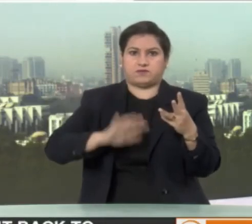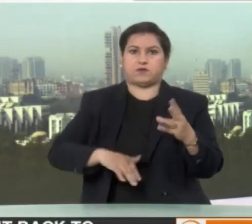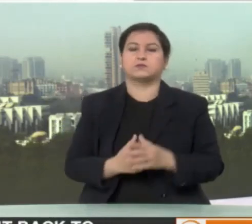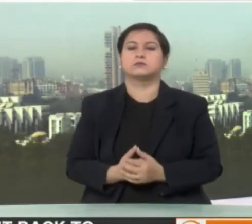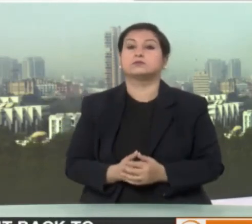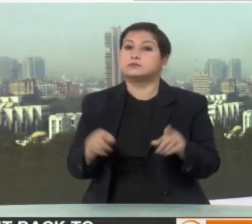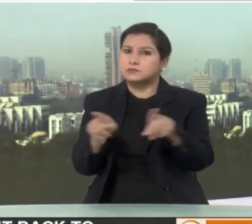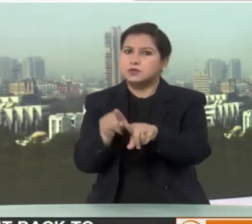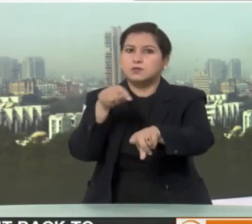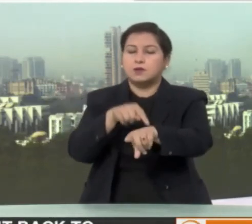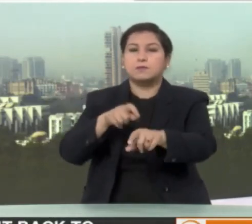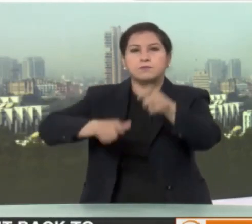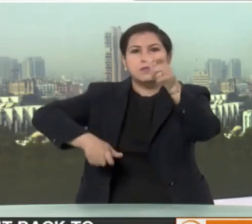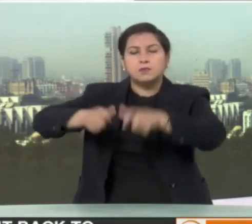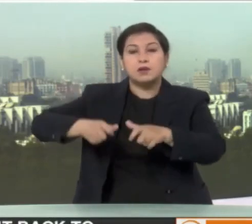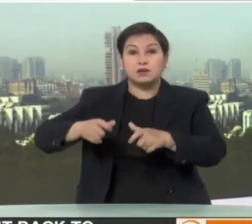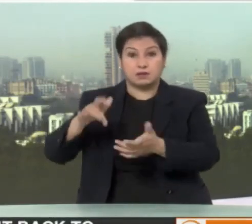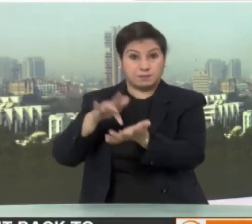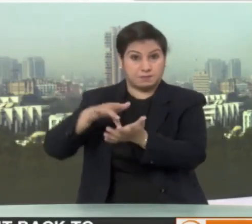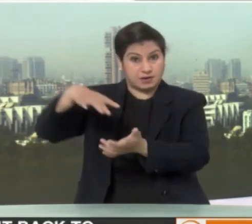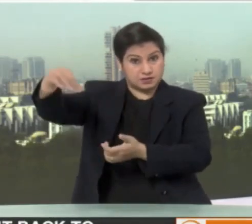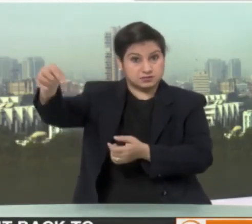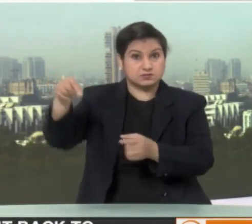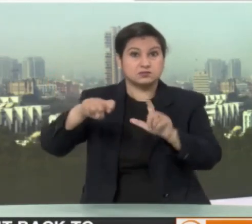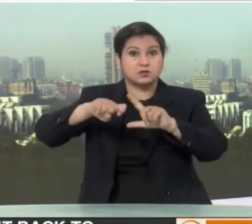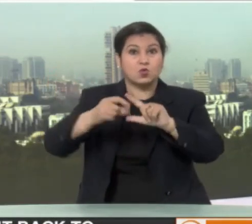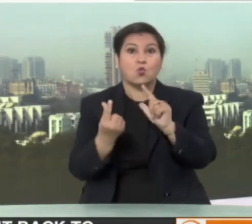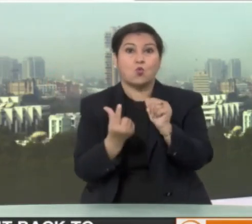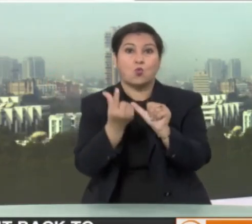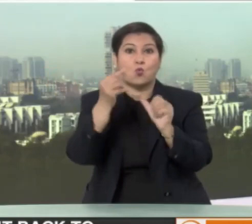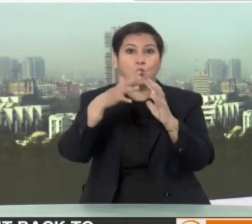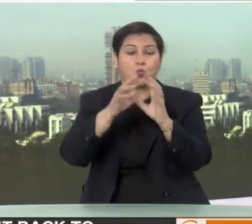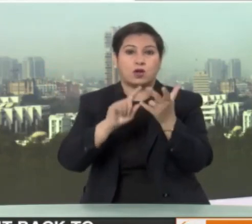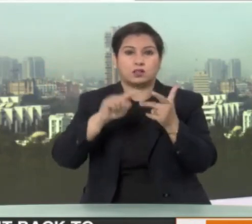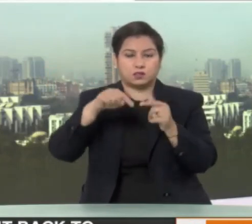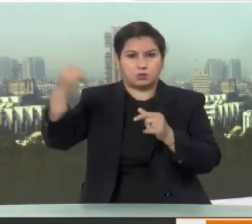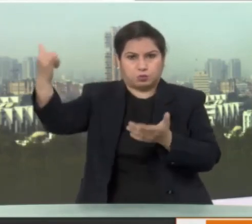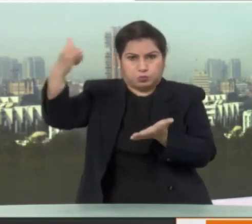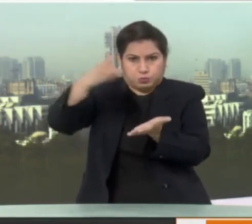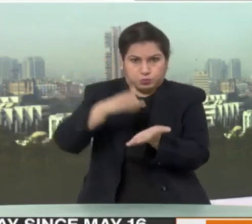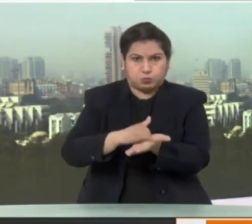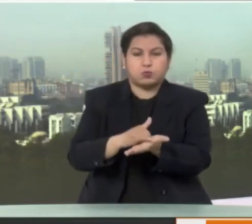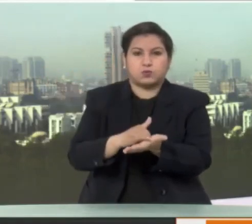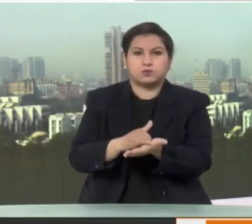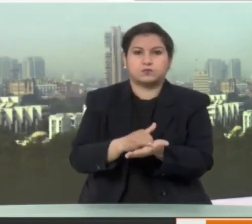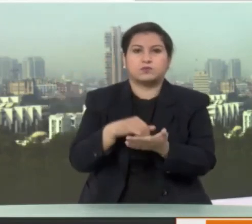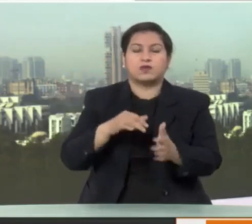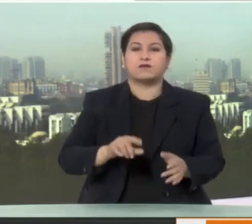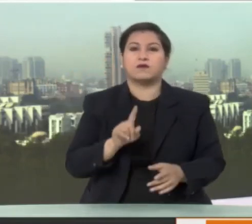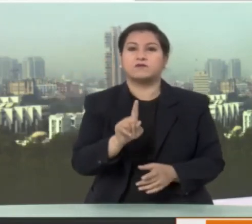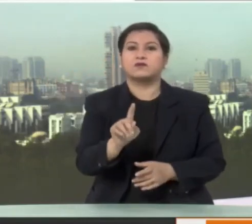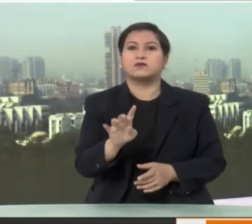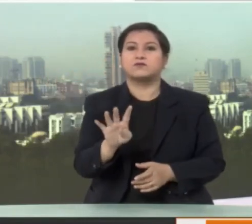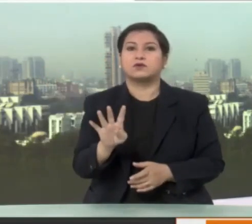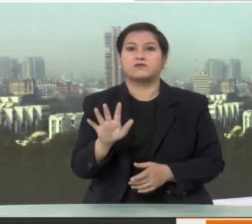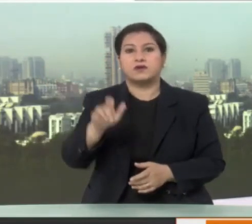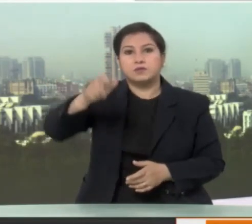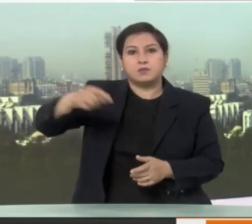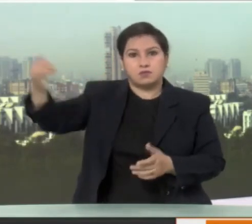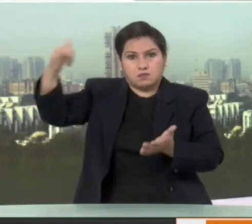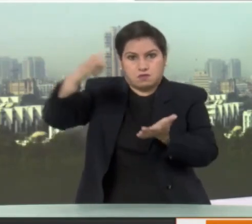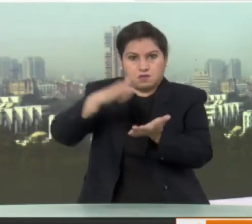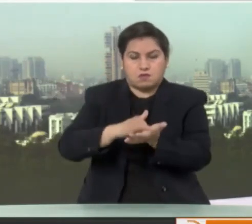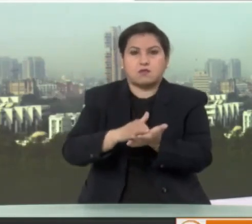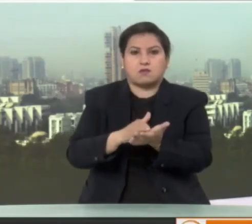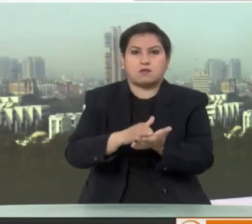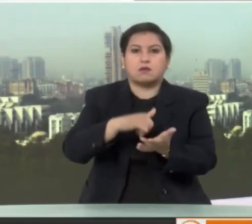At the same time, people stranded in Kuwait are also being brought back to the country through different flights. Around 145 passengers will